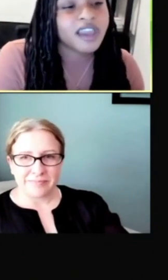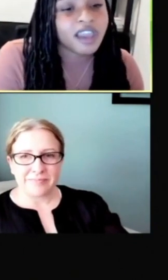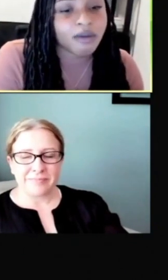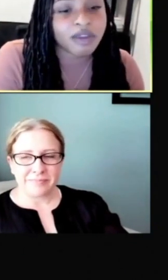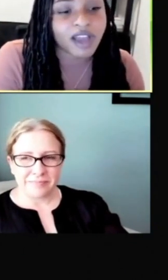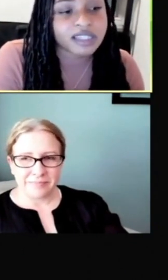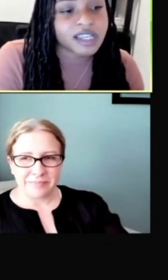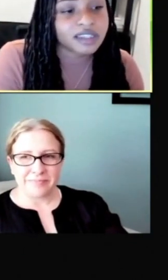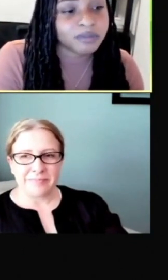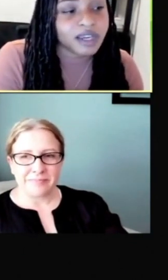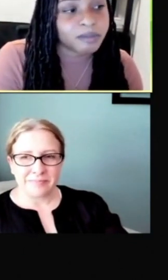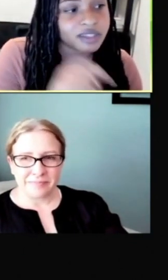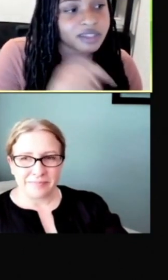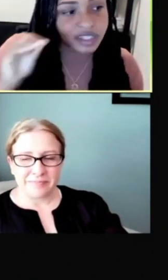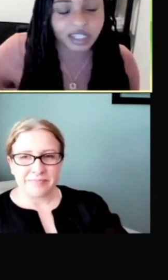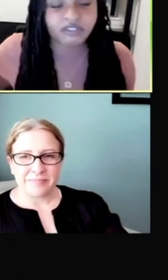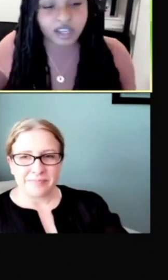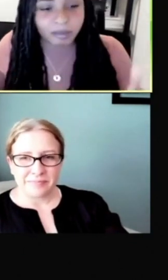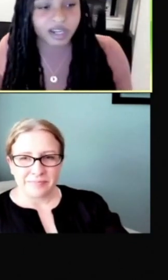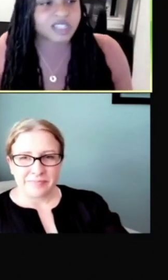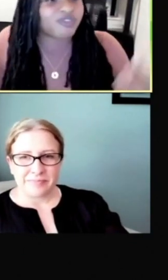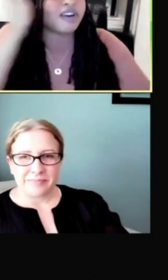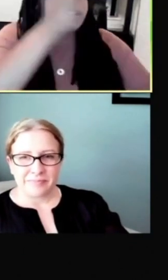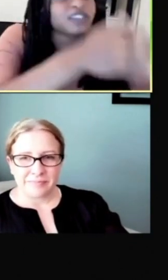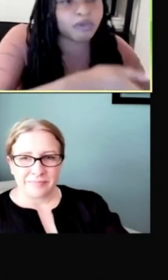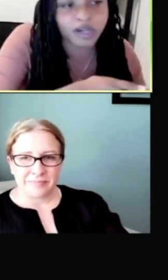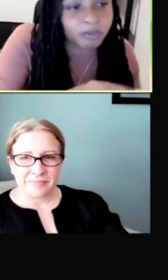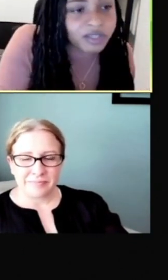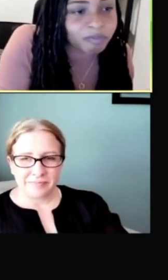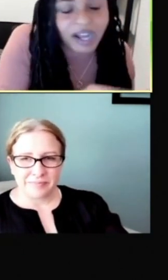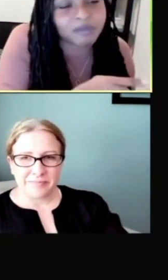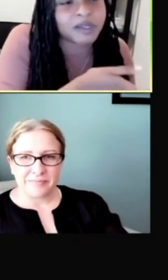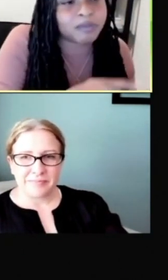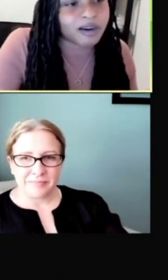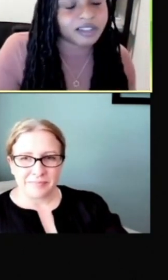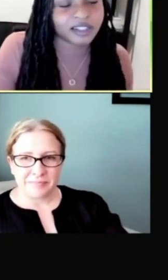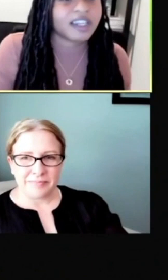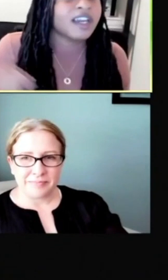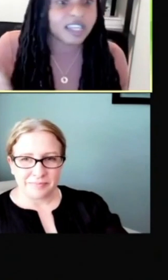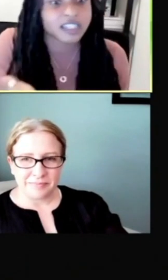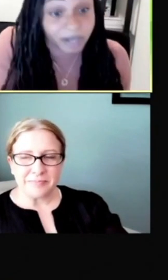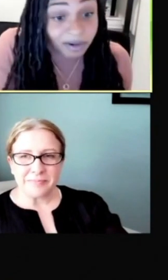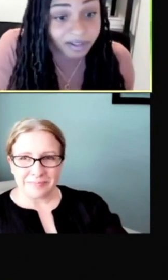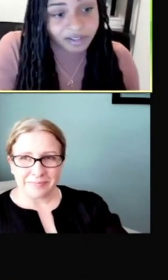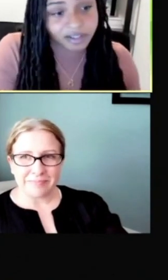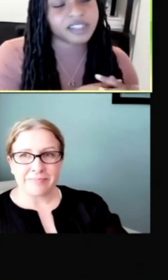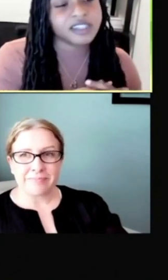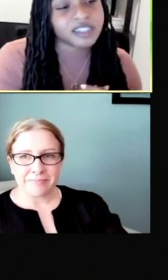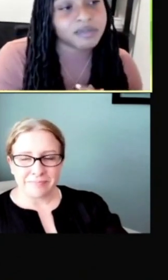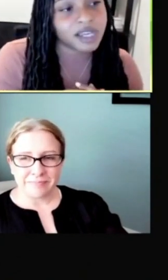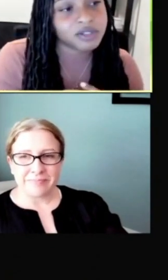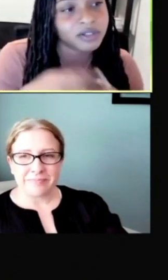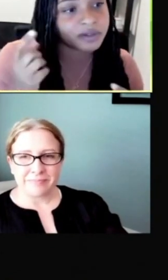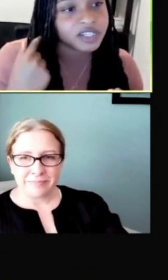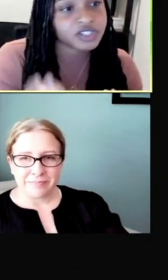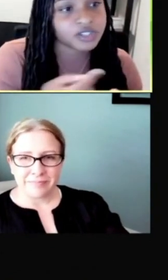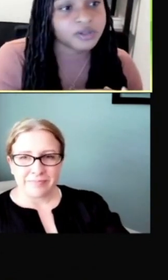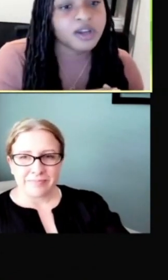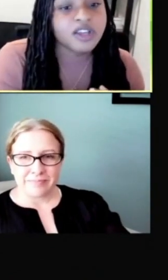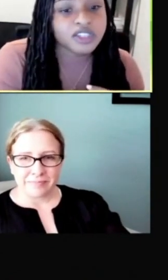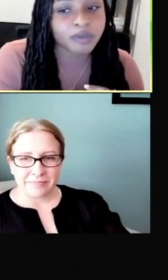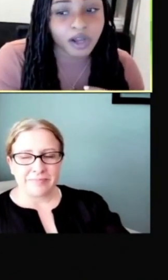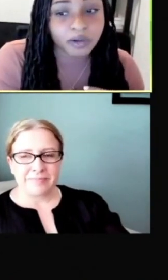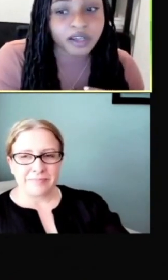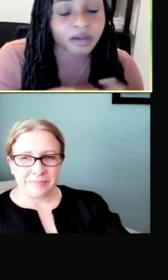homes and we vaccinate them there, because then even coming as far as to where we popped up our clinic is a barrier, is sometimes, you know, an